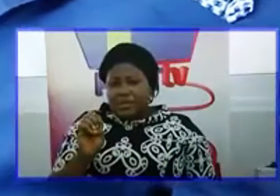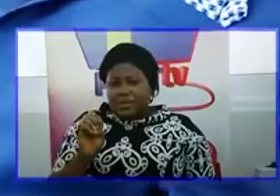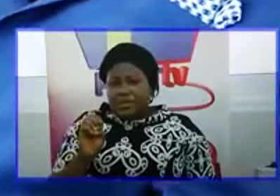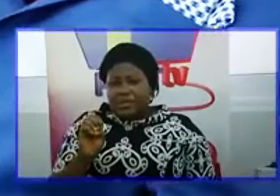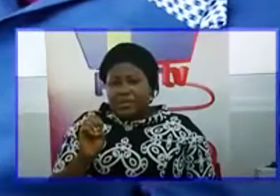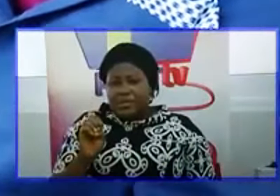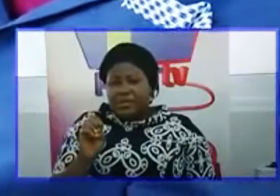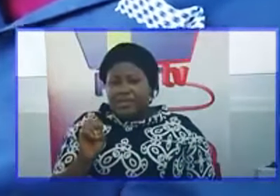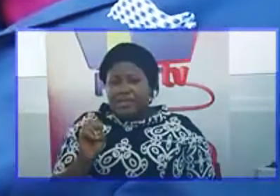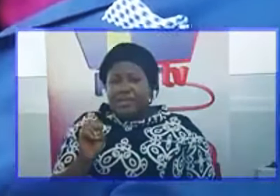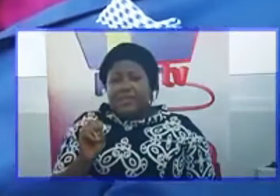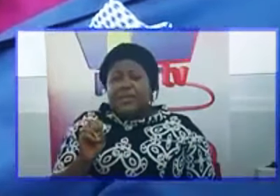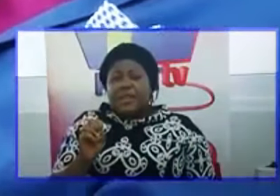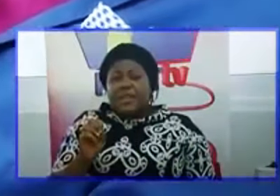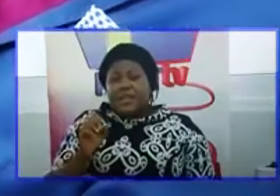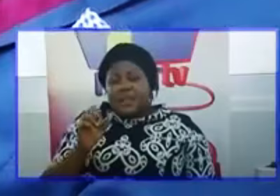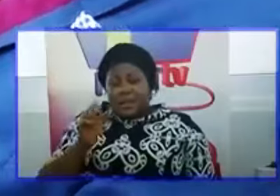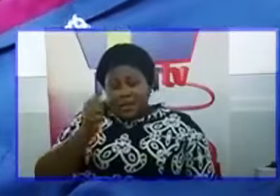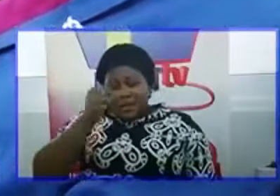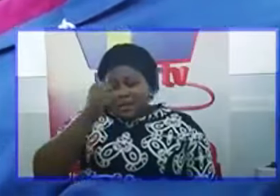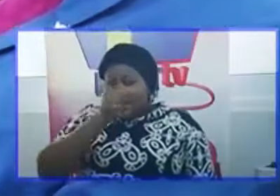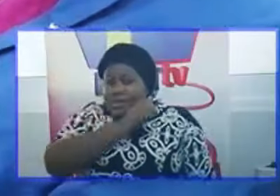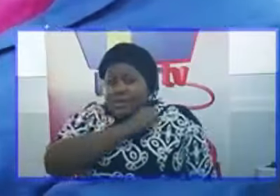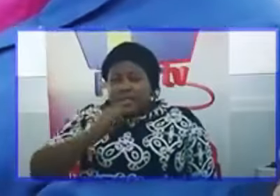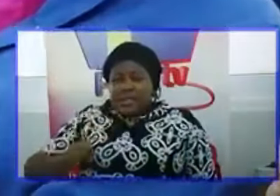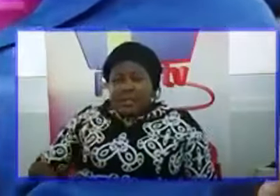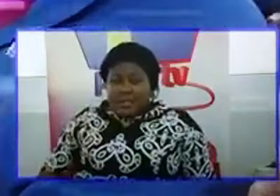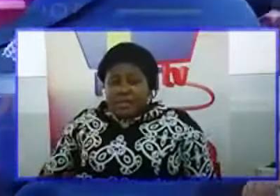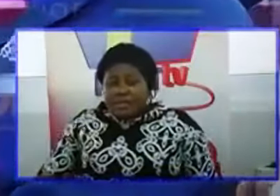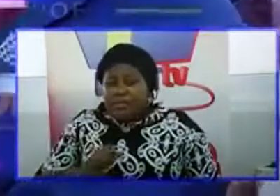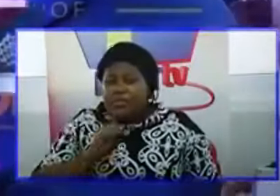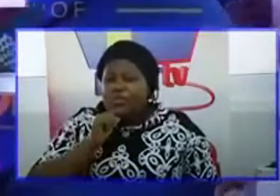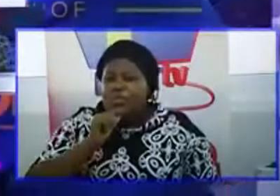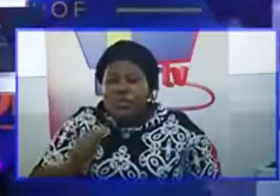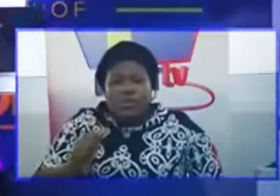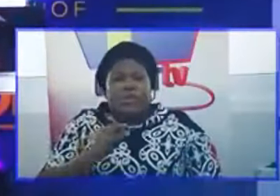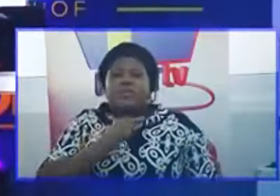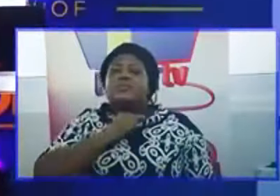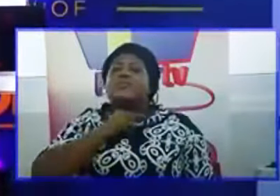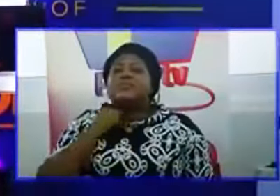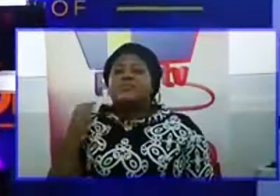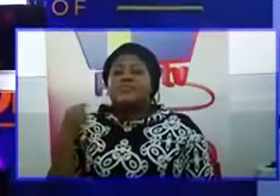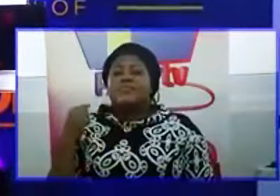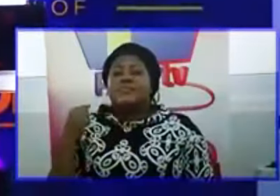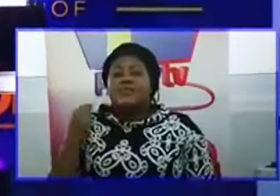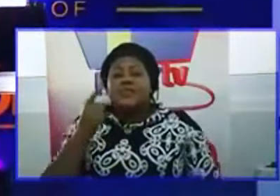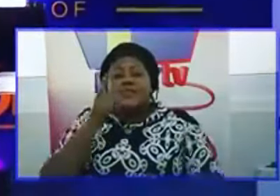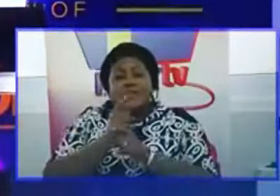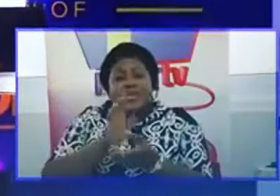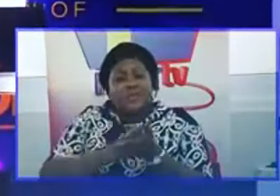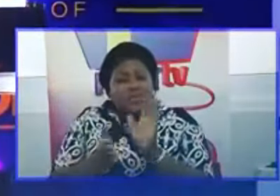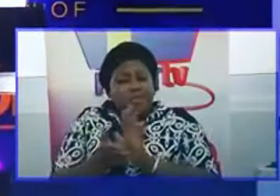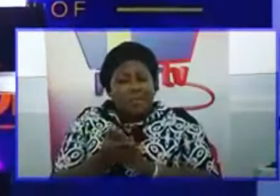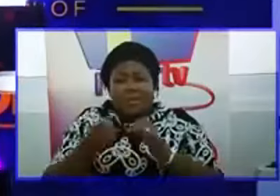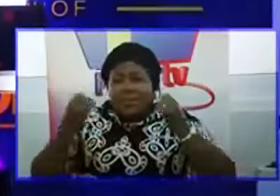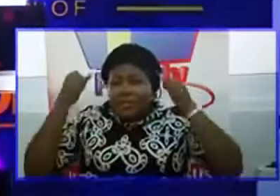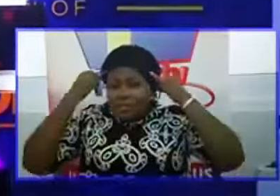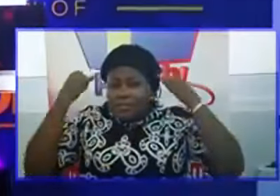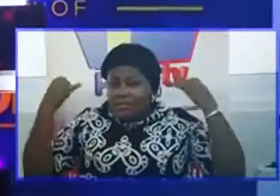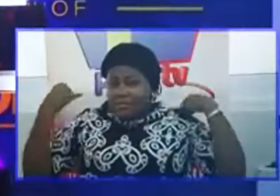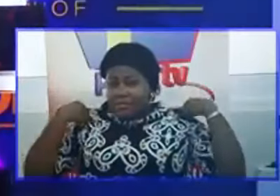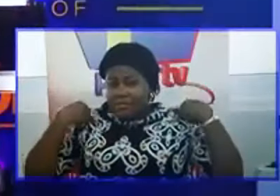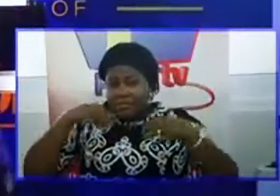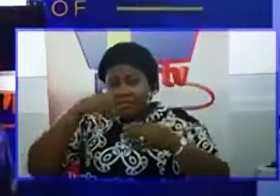was not a priest. He was one of the judges of Israel, in fact, the last of the judges.